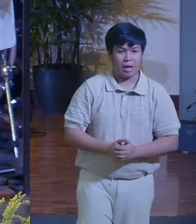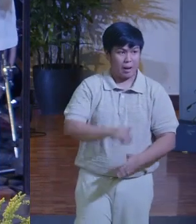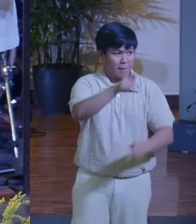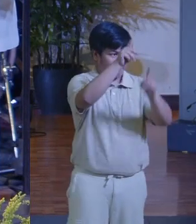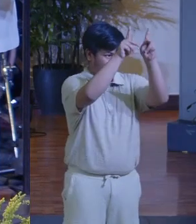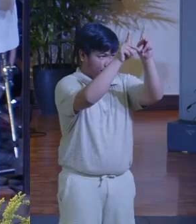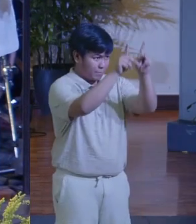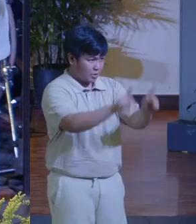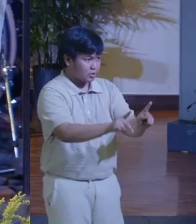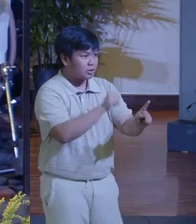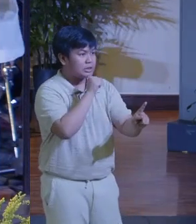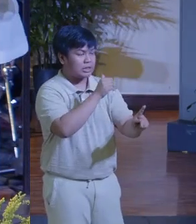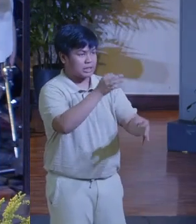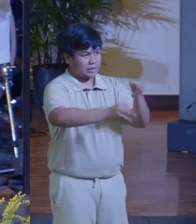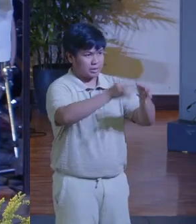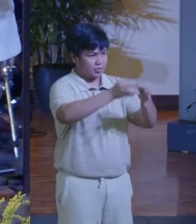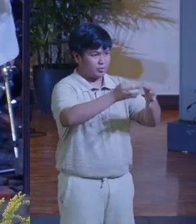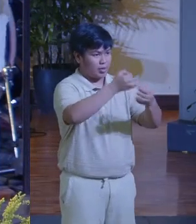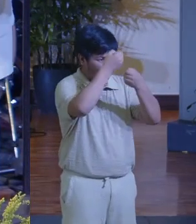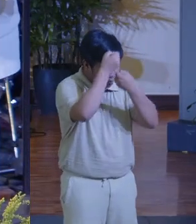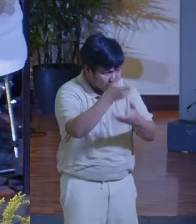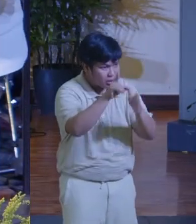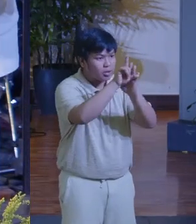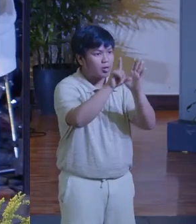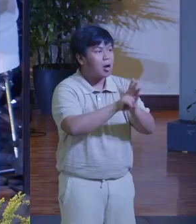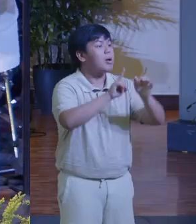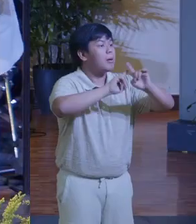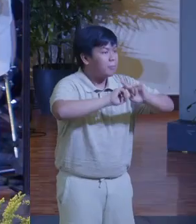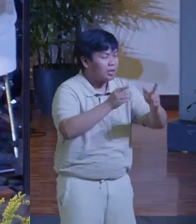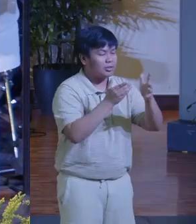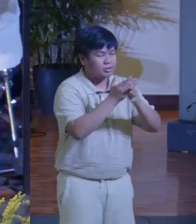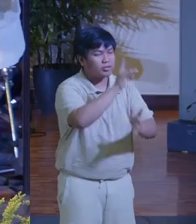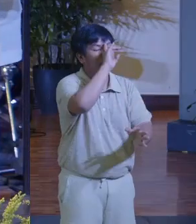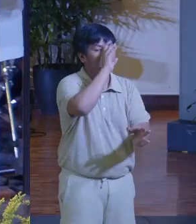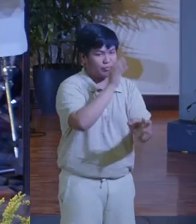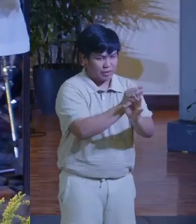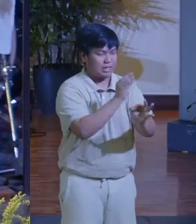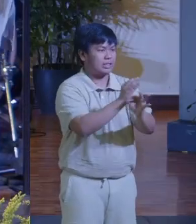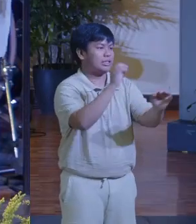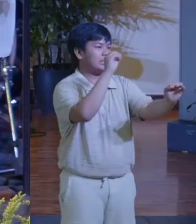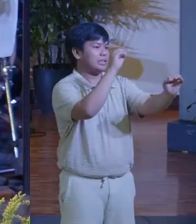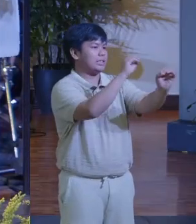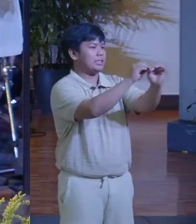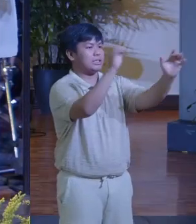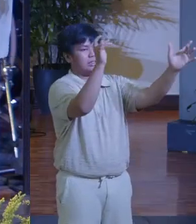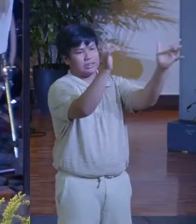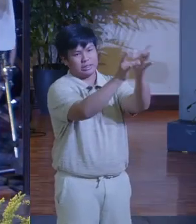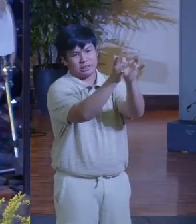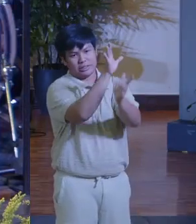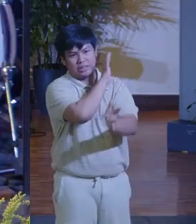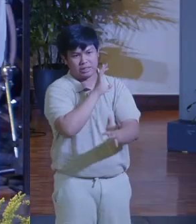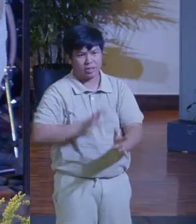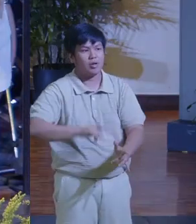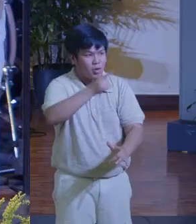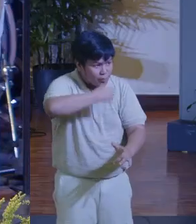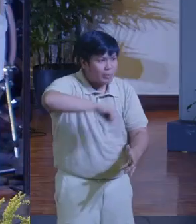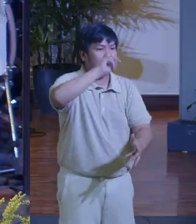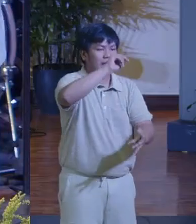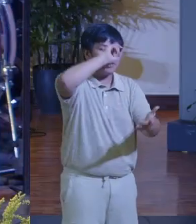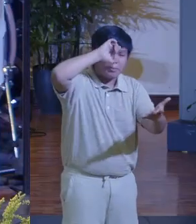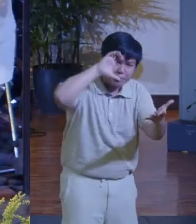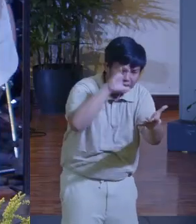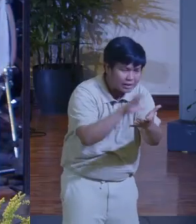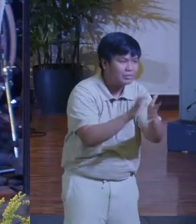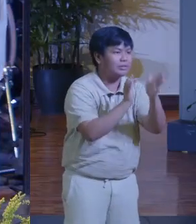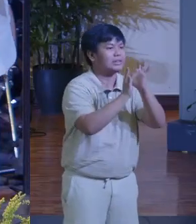by works of the law, but through faith in Jesus Christ. So we also have believed